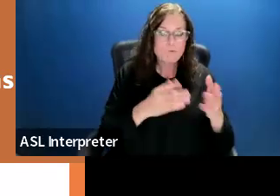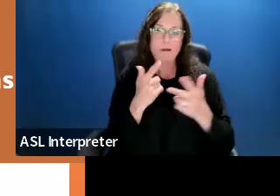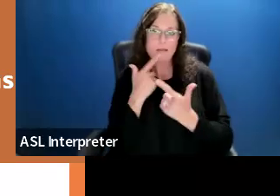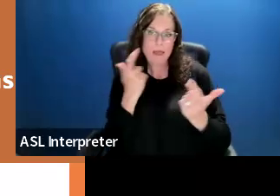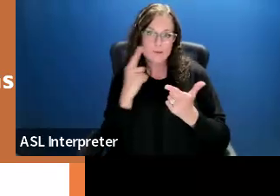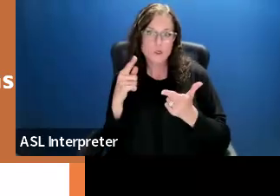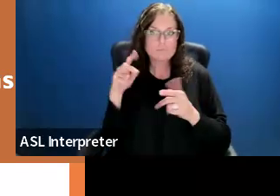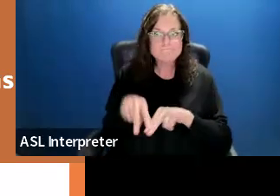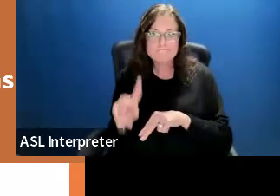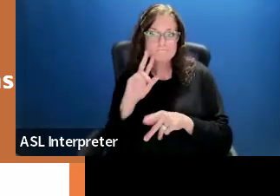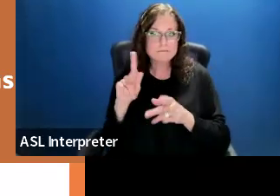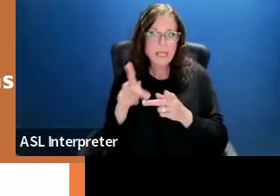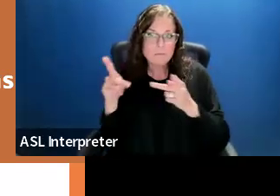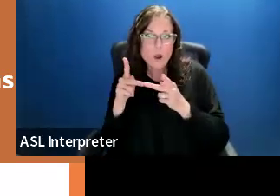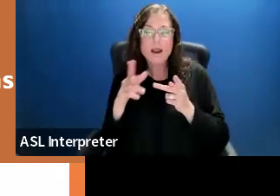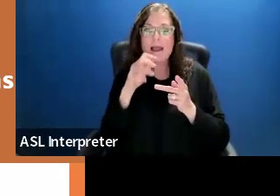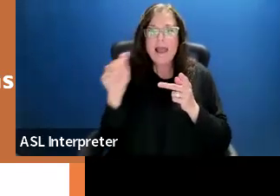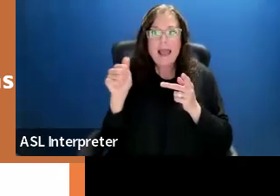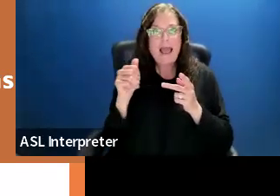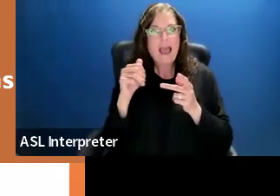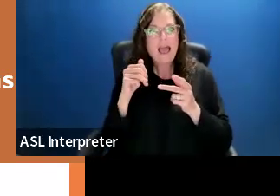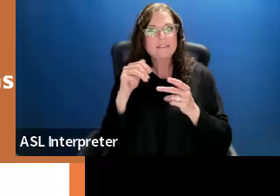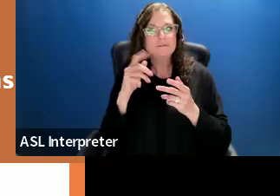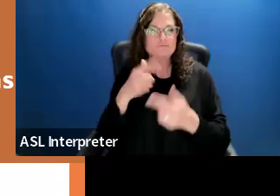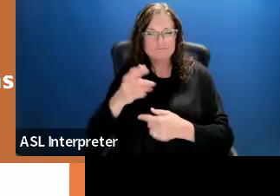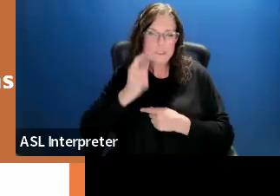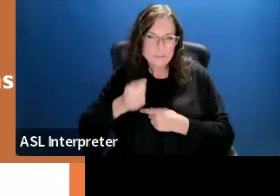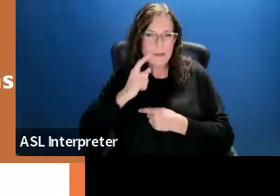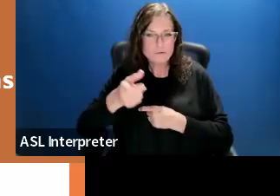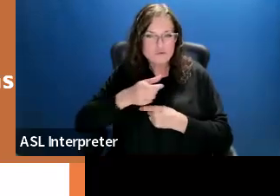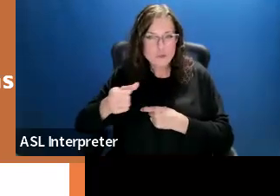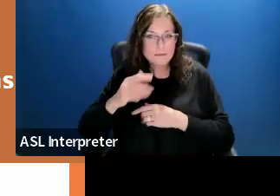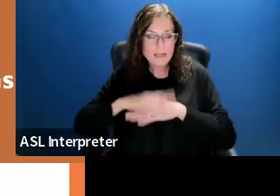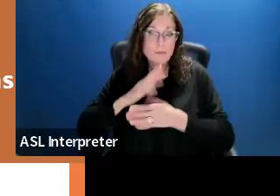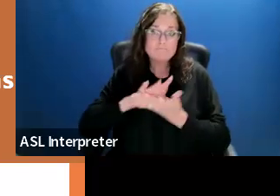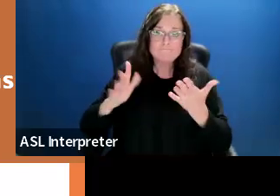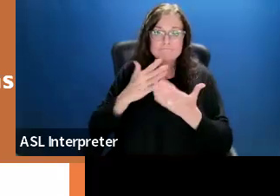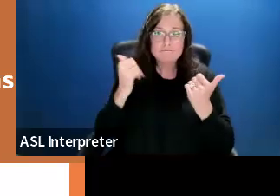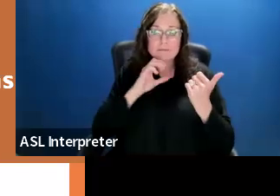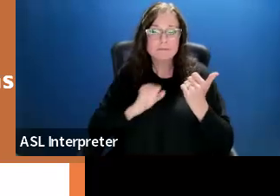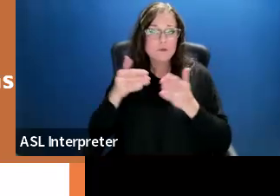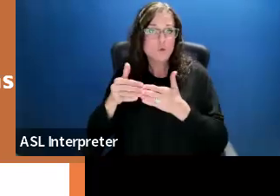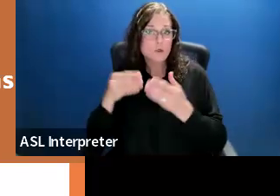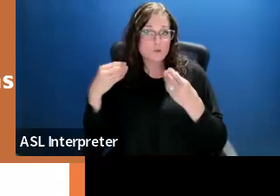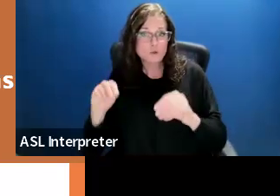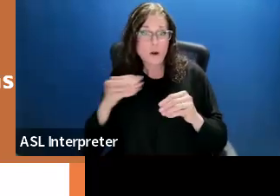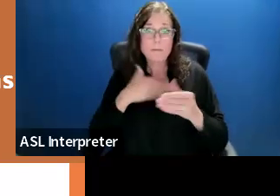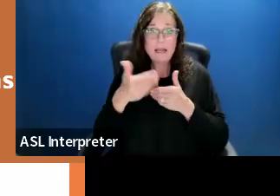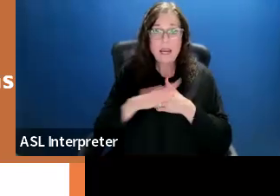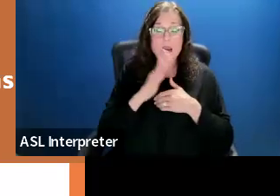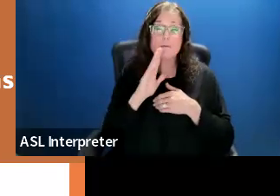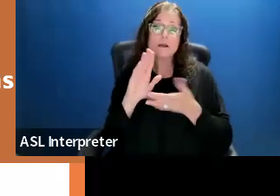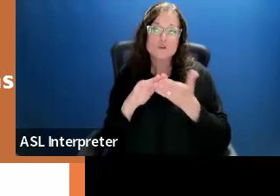park, wisdom at the chess table, and kindness at the corner store. Pulsing with rhythm and swagger, my neighborhood perfectly captures the heart of an